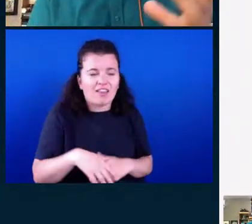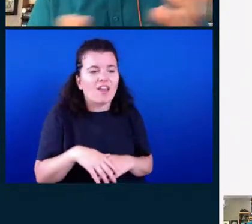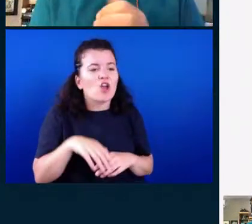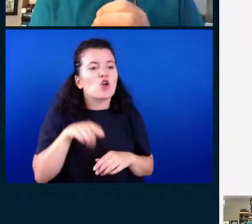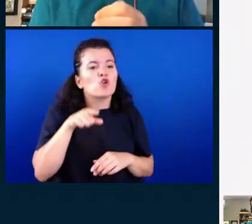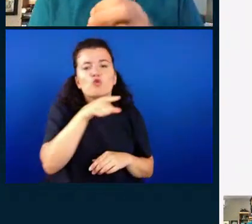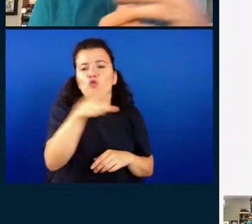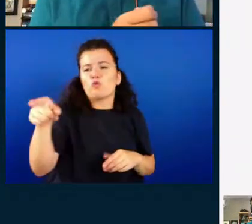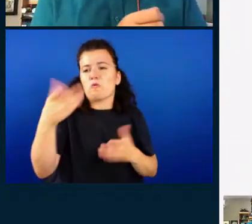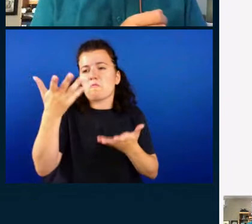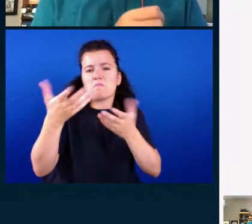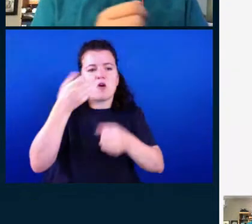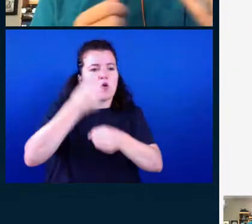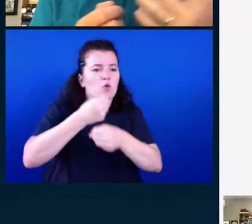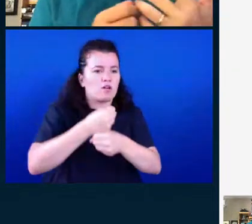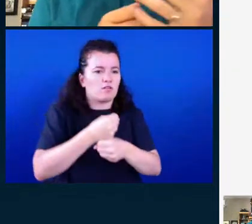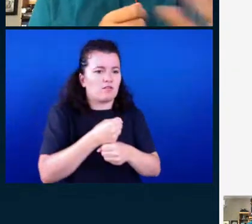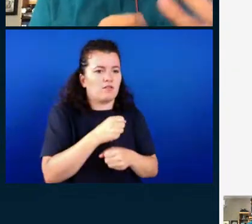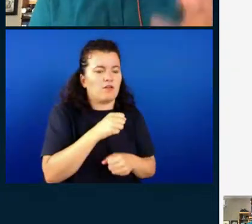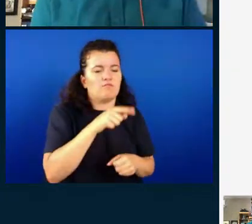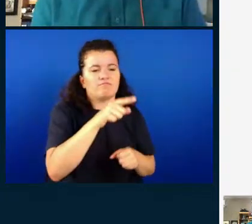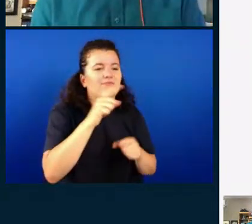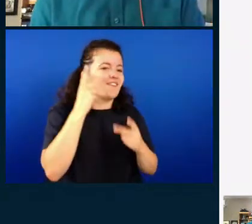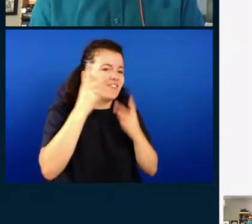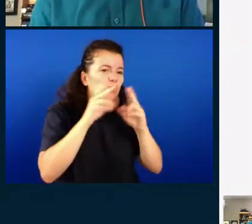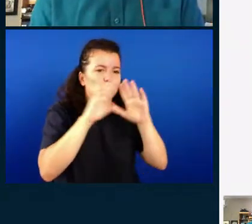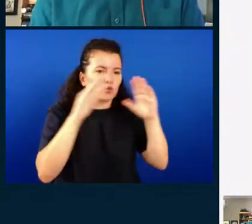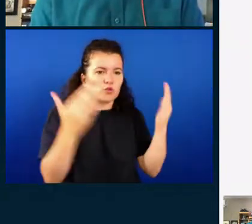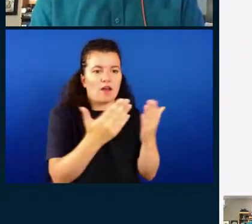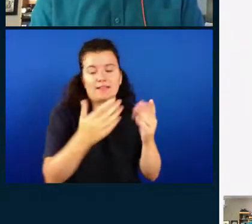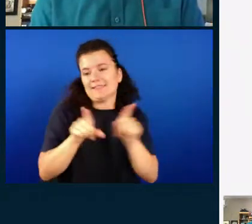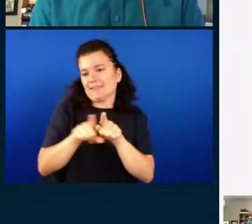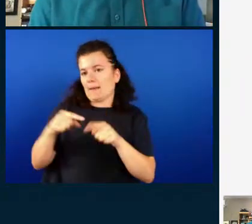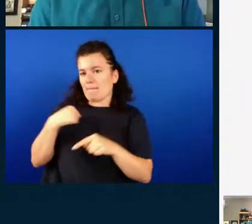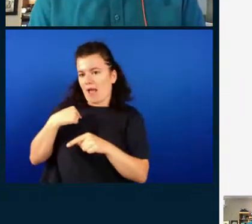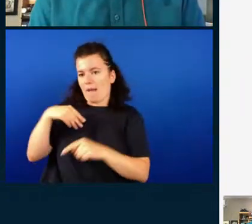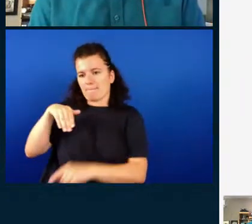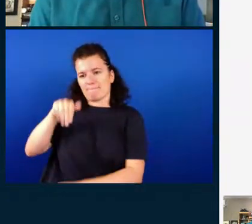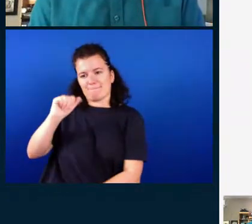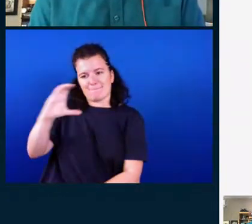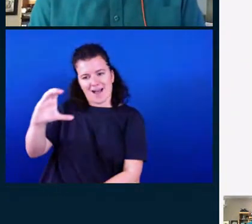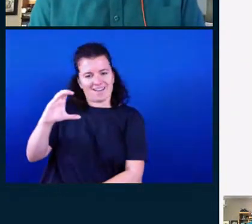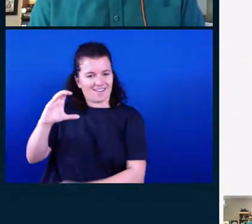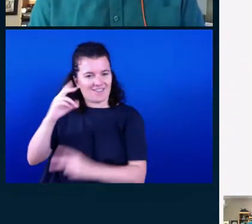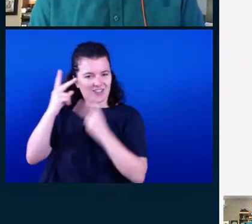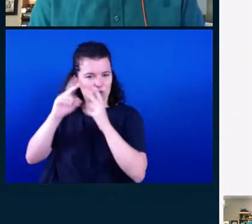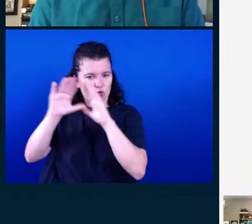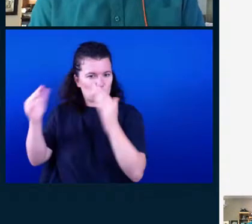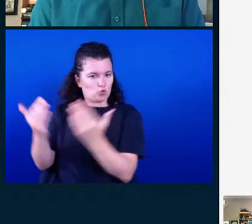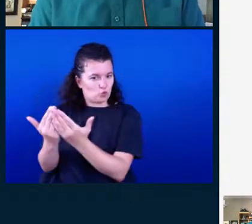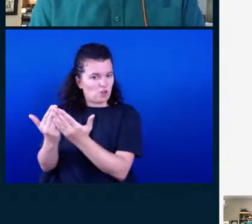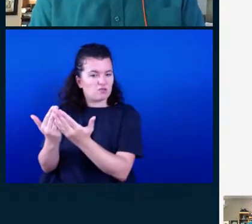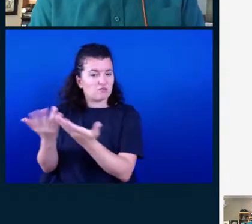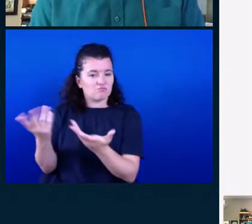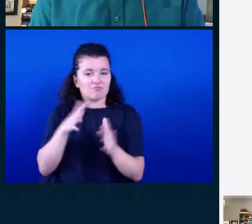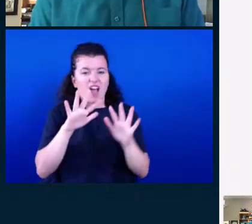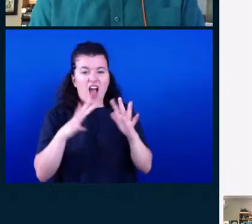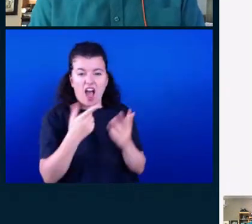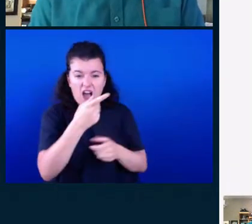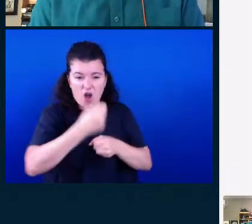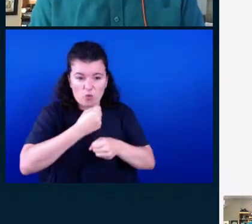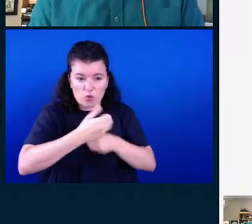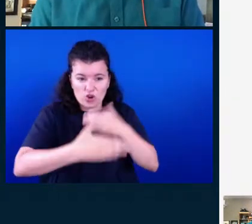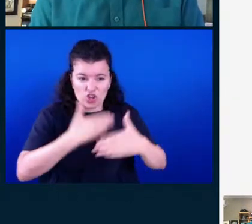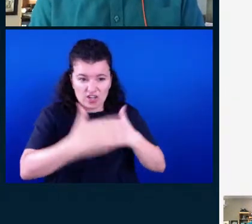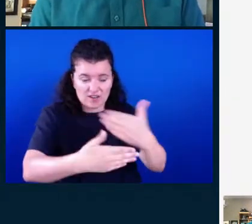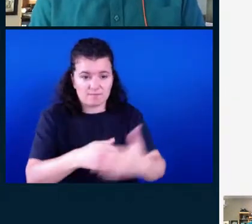can be working in VS Code, Visual Studio. I'm using Visual Studio for Mac as well. So let's go in here, and there's an Azure Functions area. So if